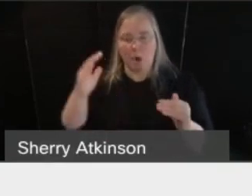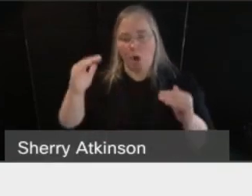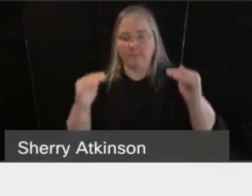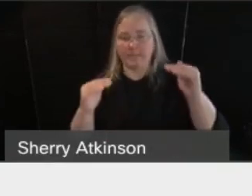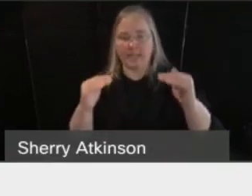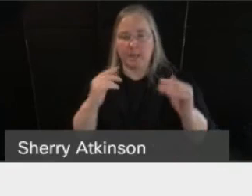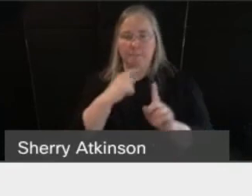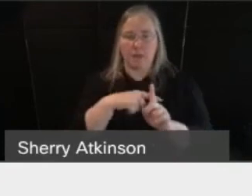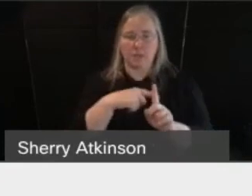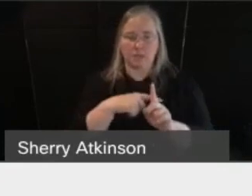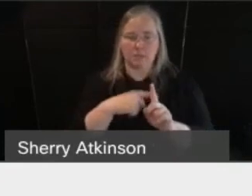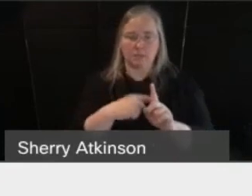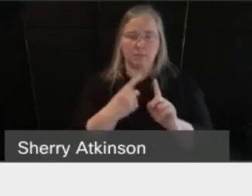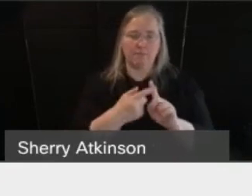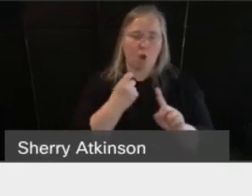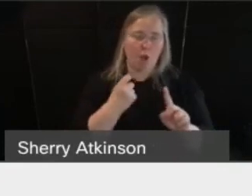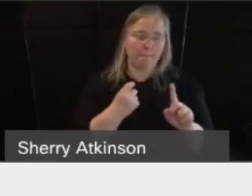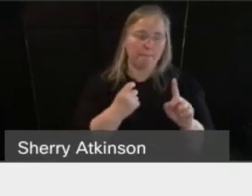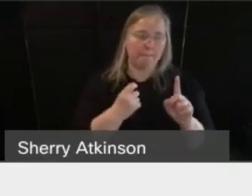from the